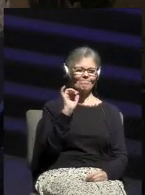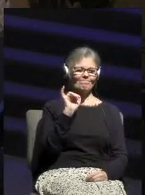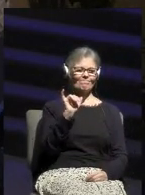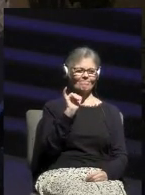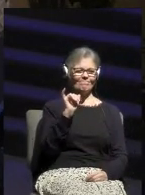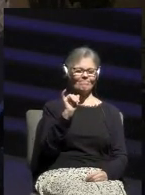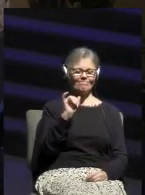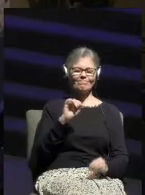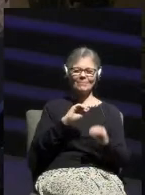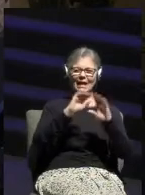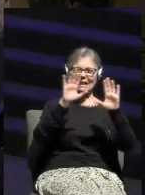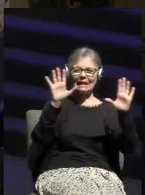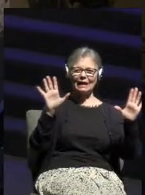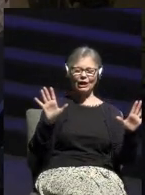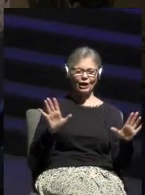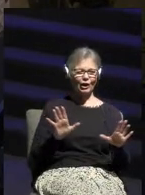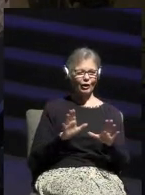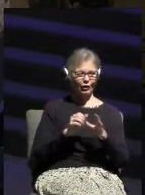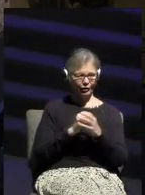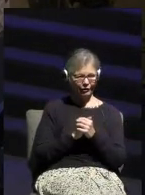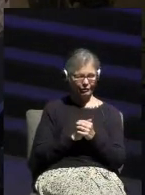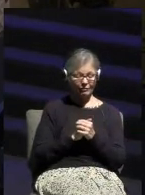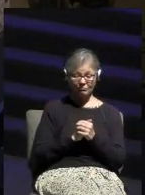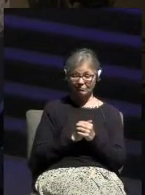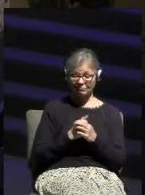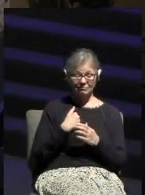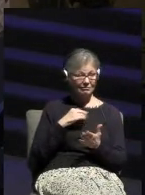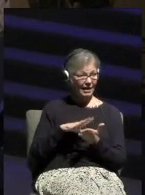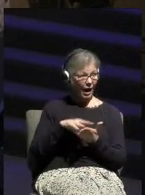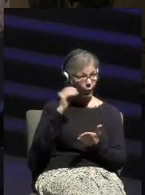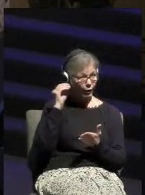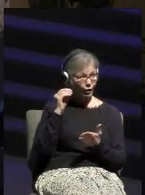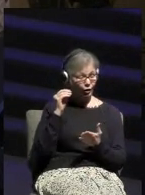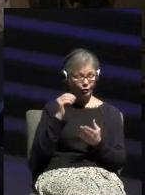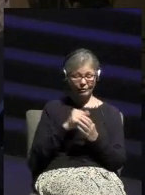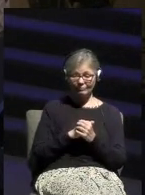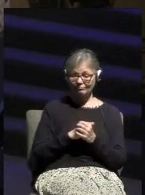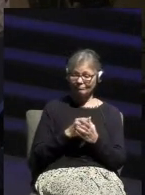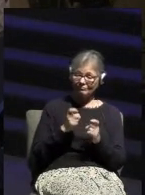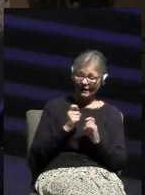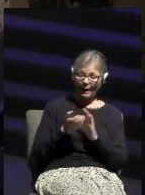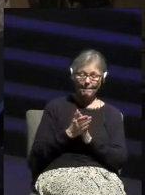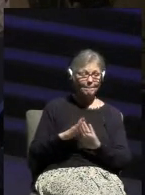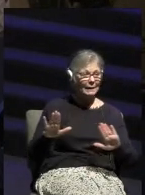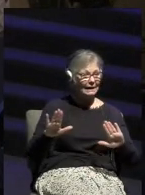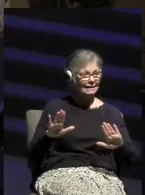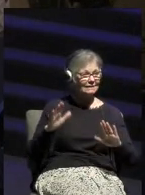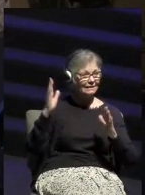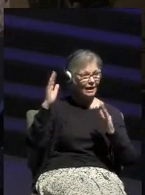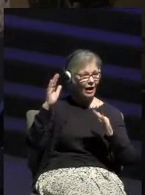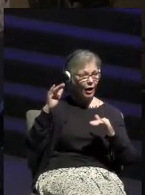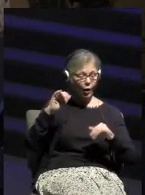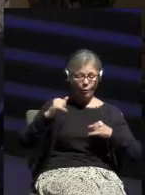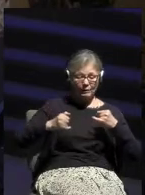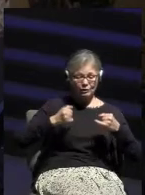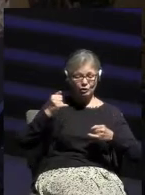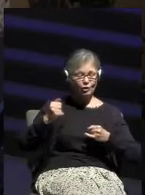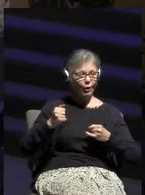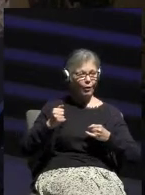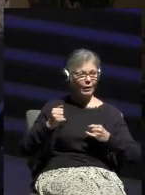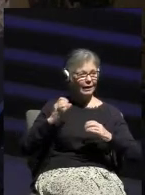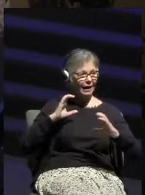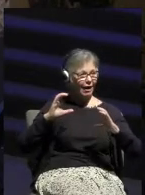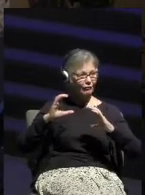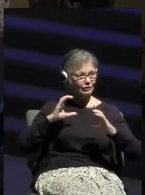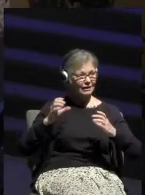brings understanding. A conversation brings education. A conversation brings peace and hope and joy. Conversation. And if